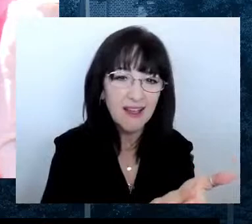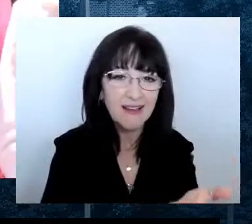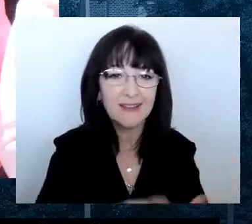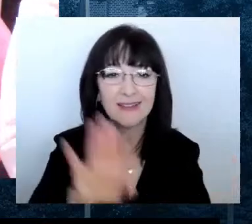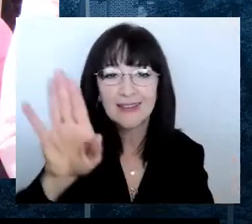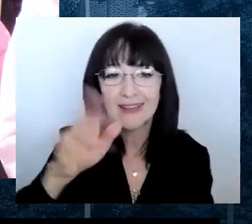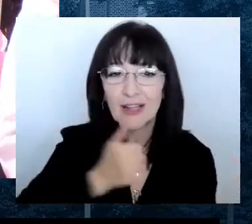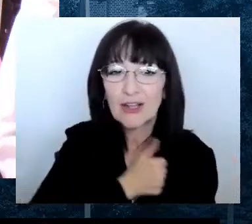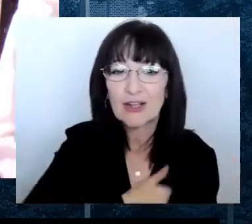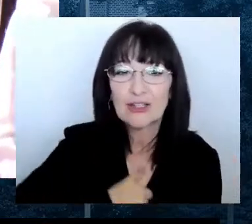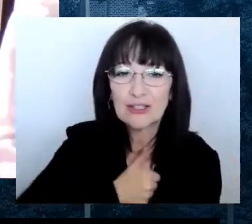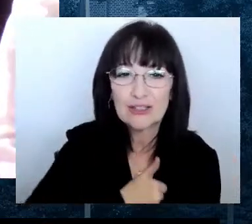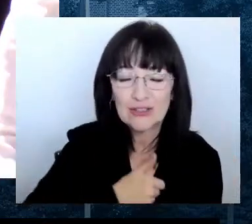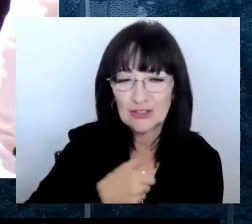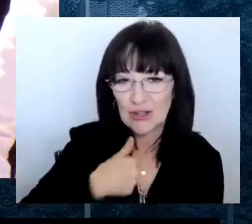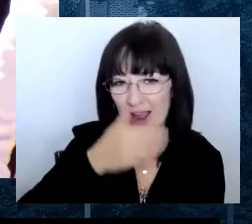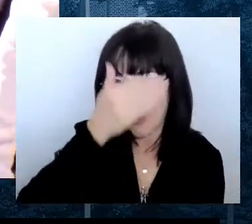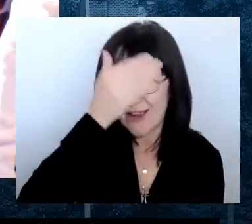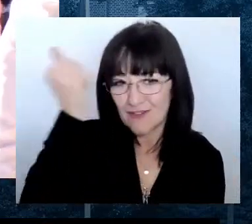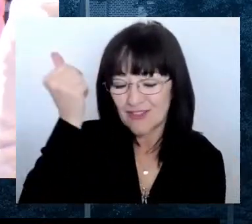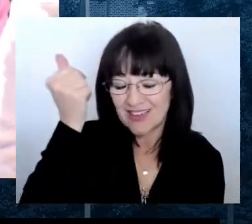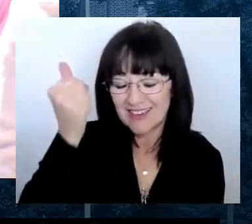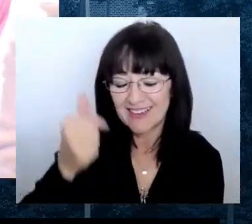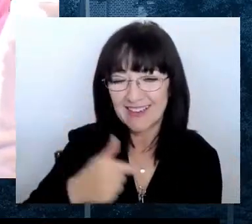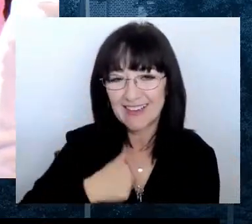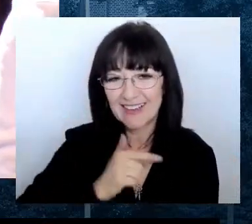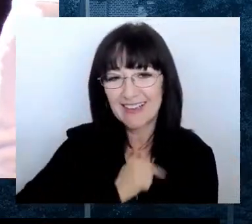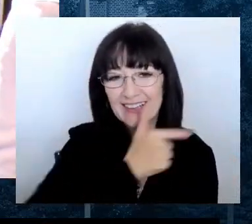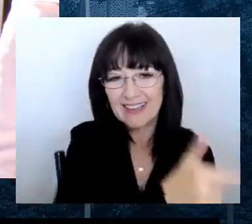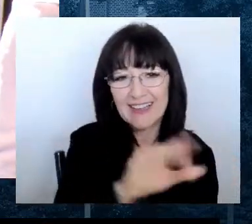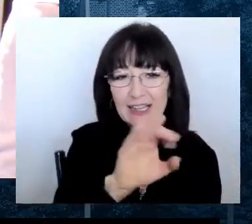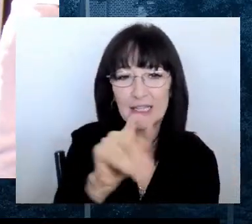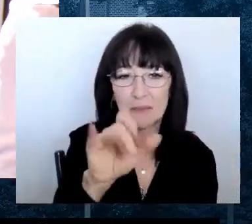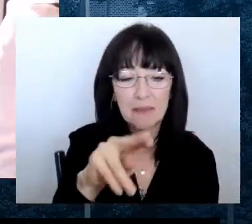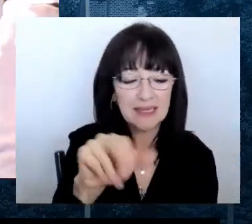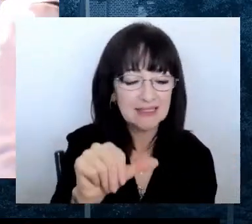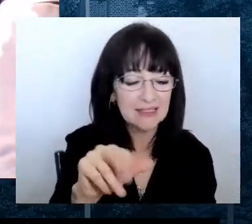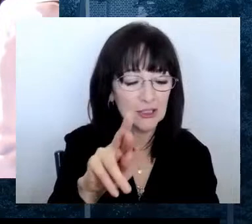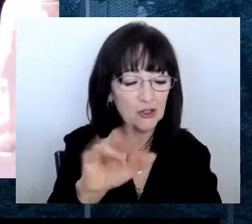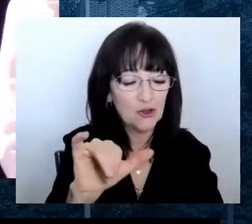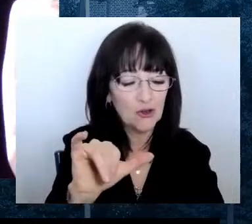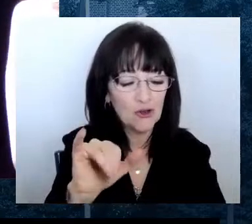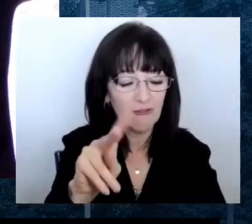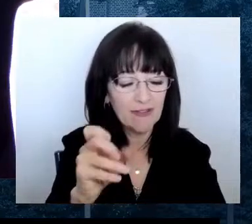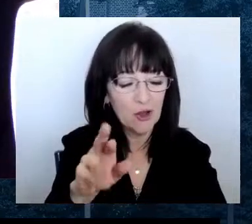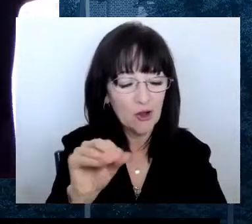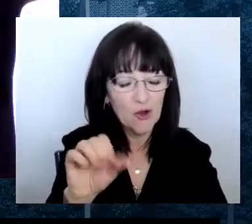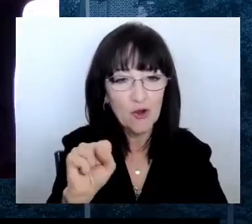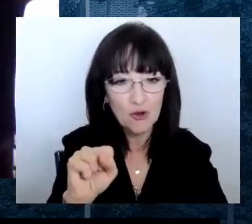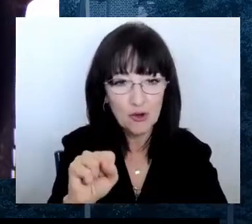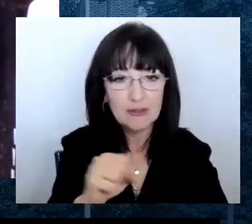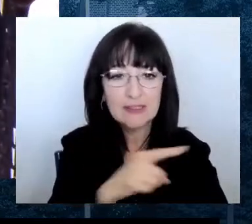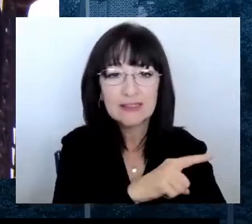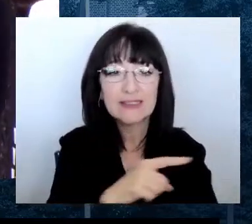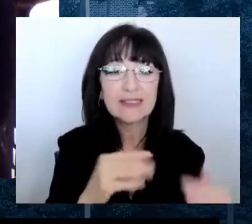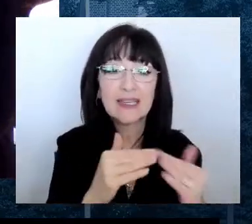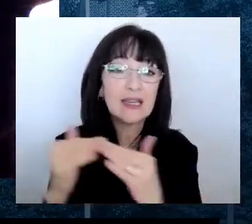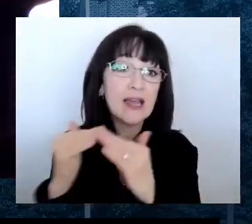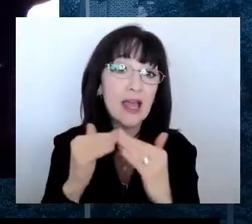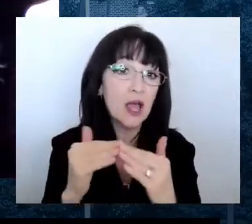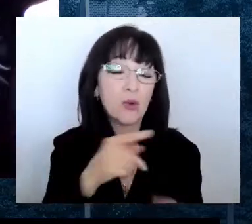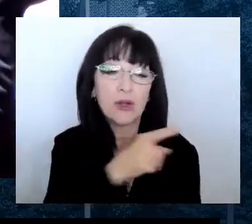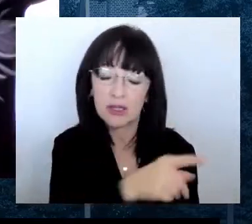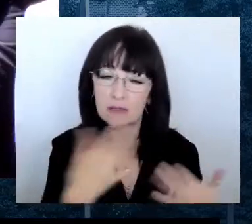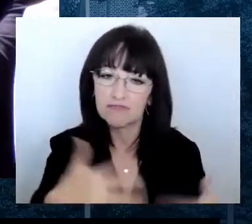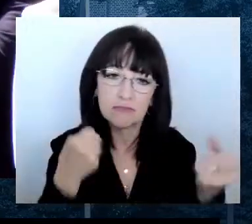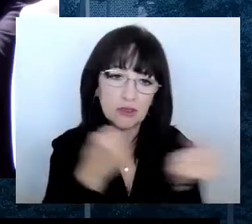I will not forget the transition to the next speaker. We have Bettina Riveros, Chief Health Equity Officer for Christiana Care, an entity that was so supportive of this